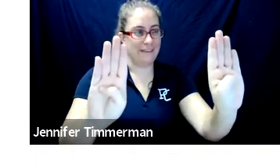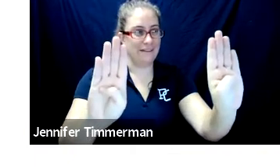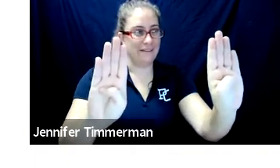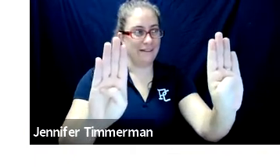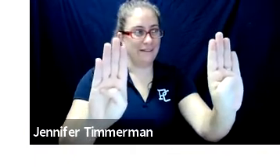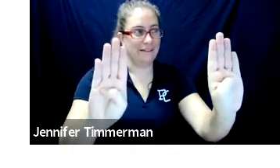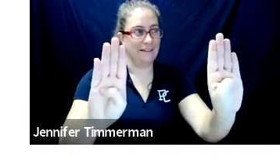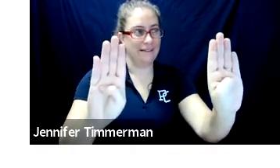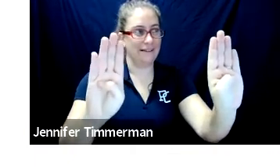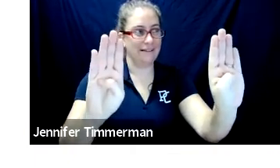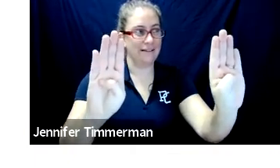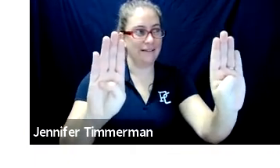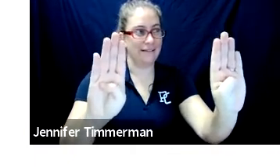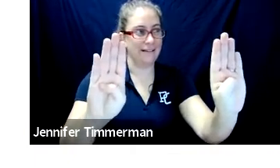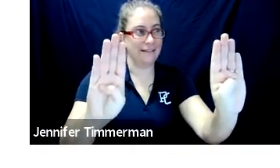B,